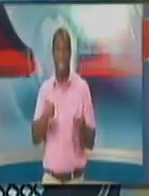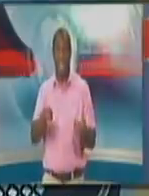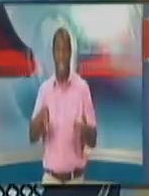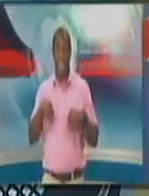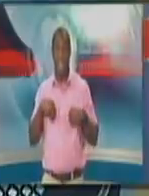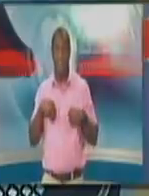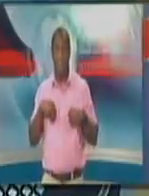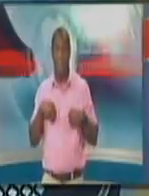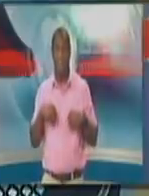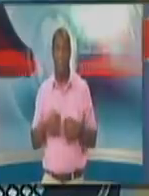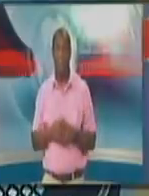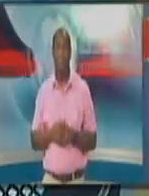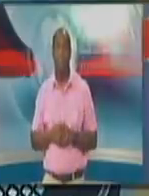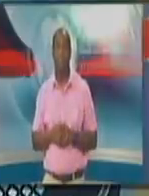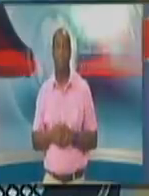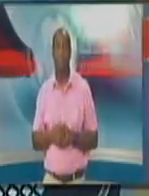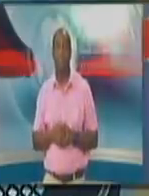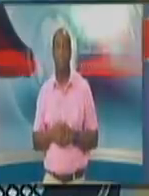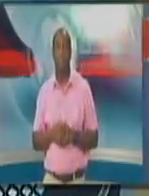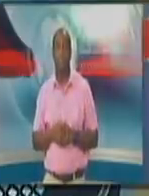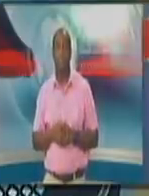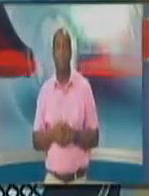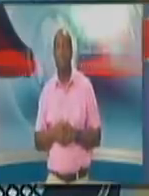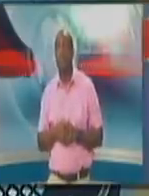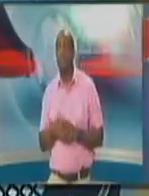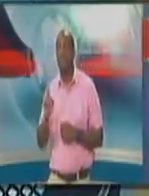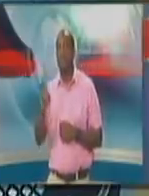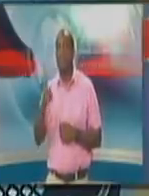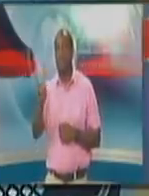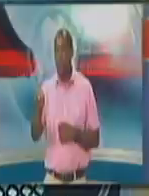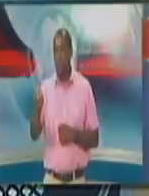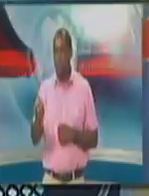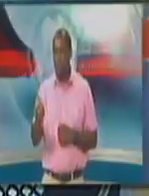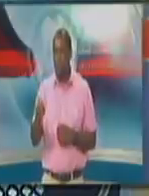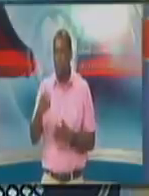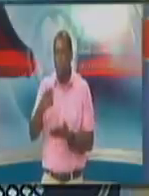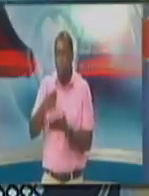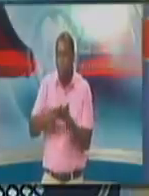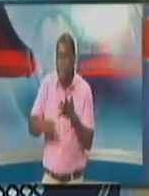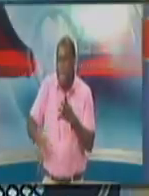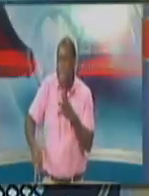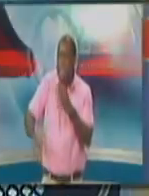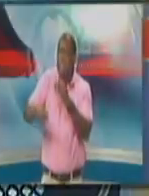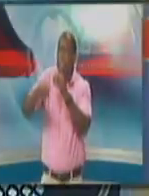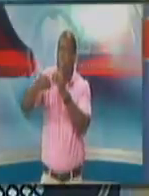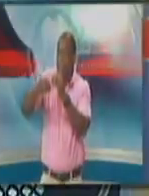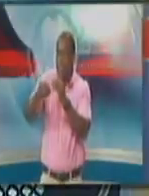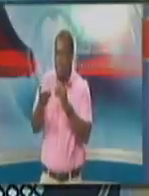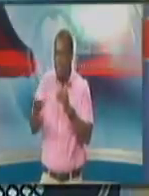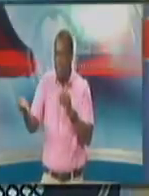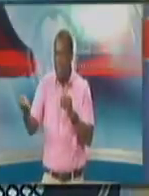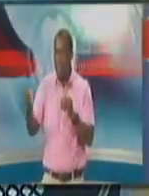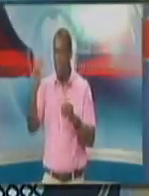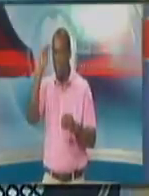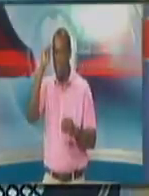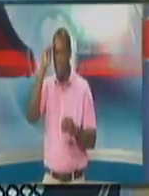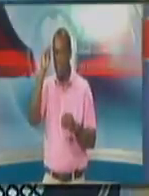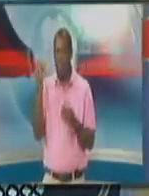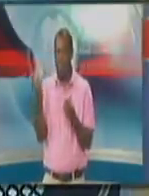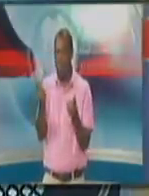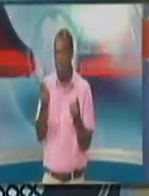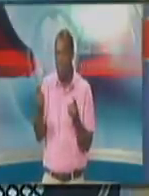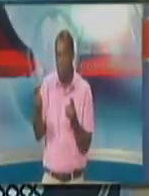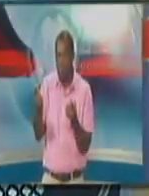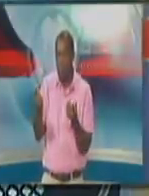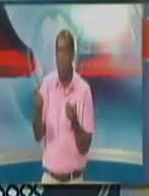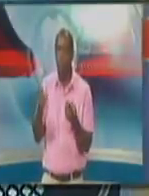With respect to additional measures, as I said, all the services are up and running, and what we are doing